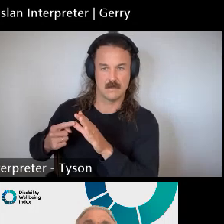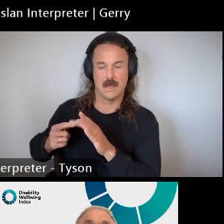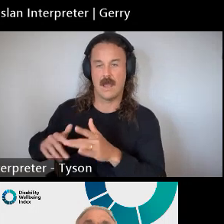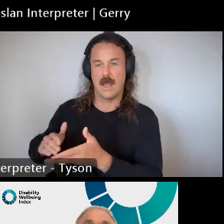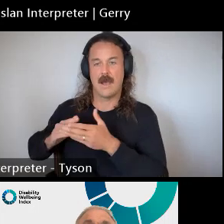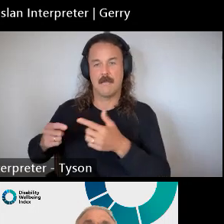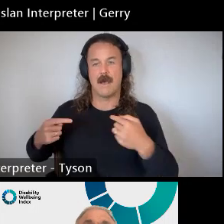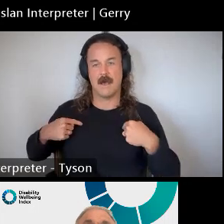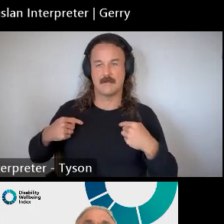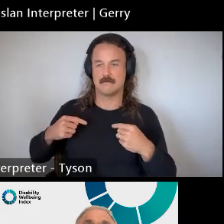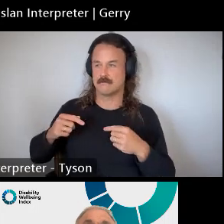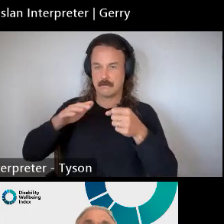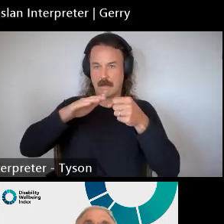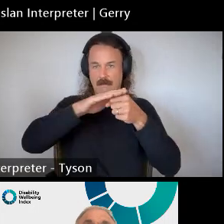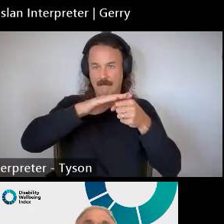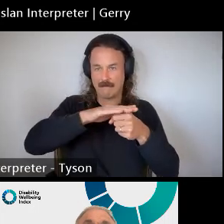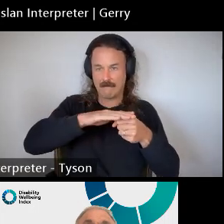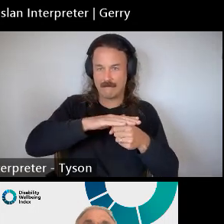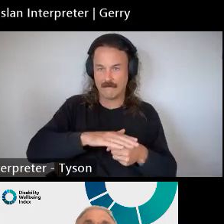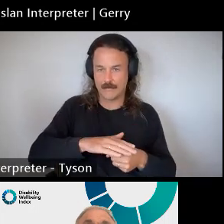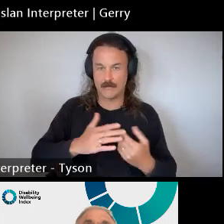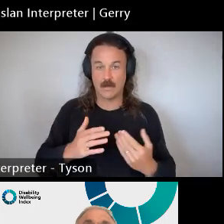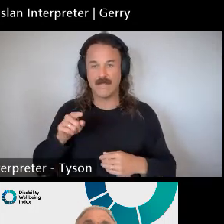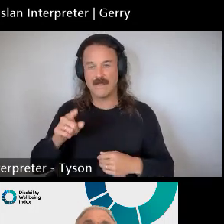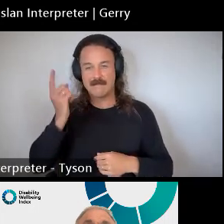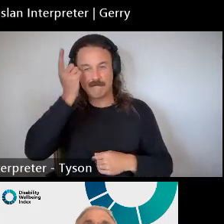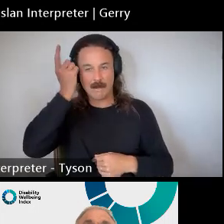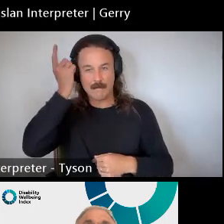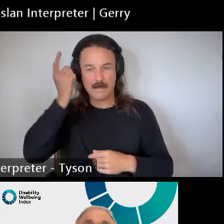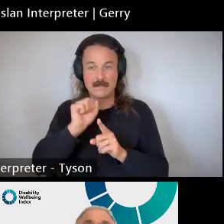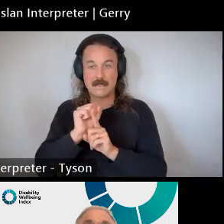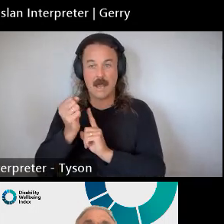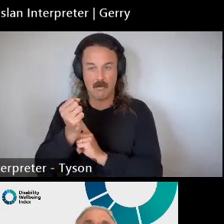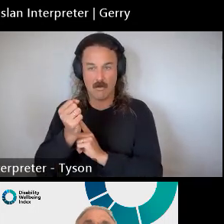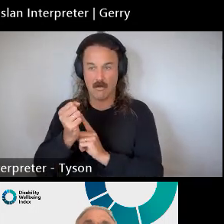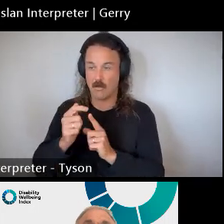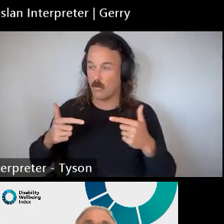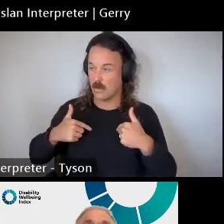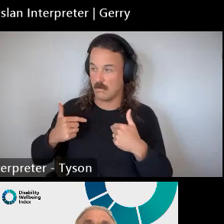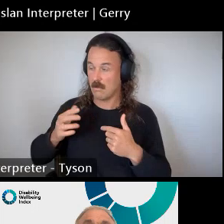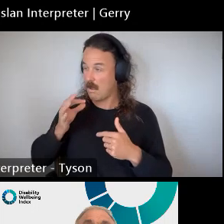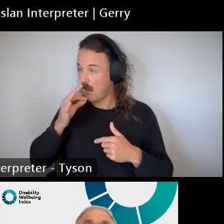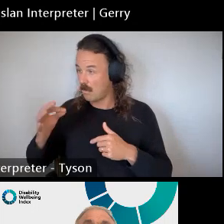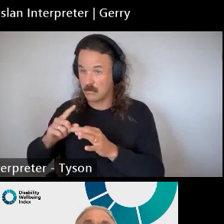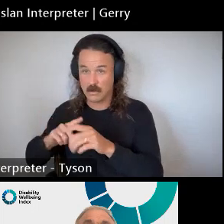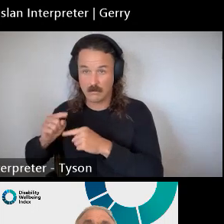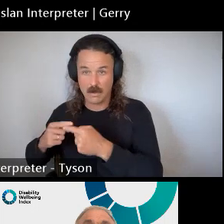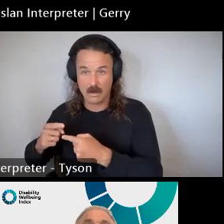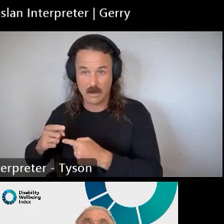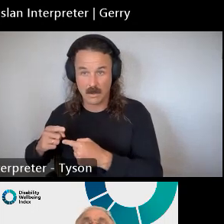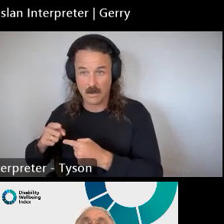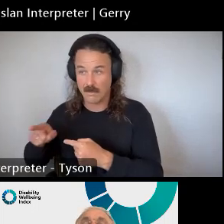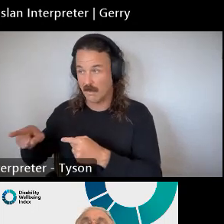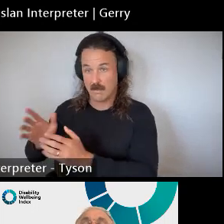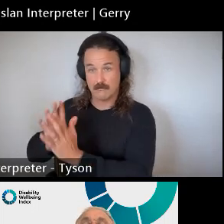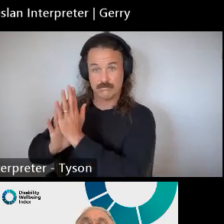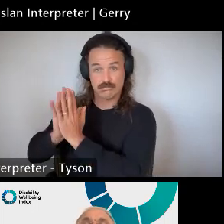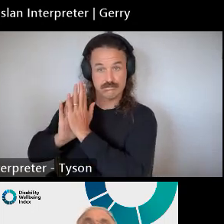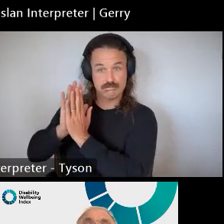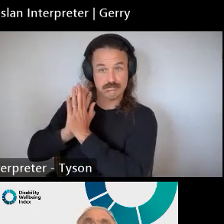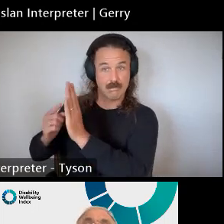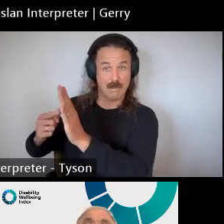on a series of these hypothetical scenarios, we are able to understand relative importance